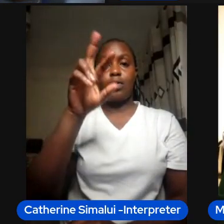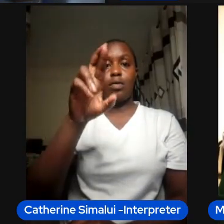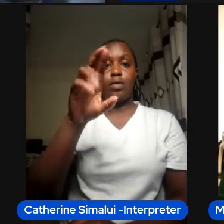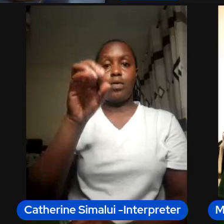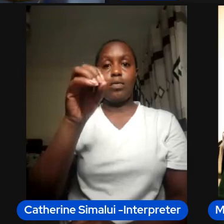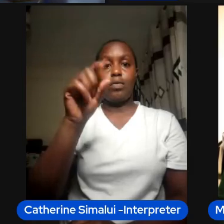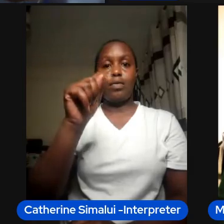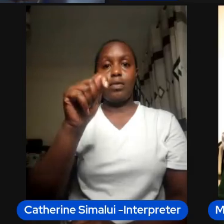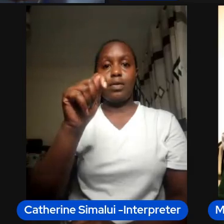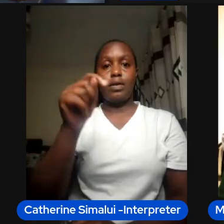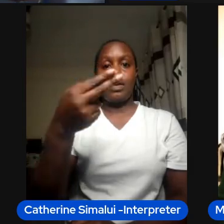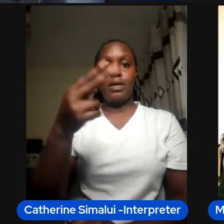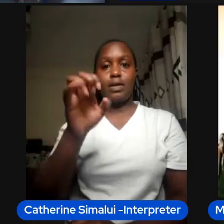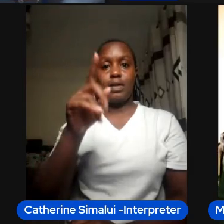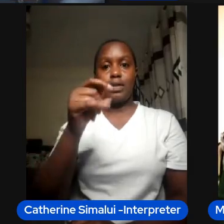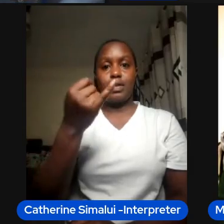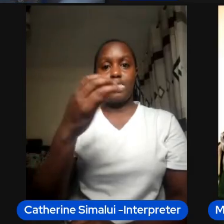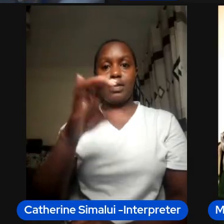Yes.